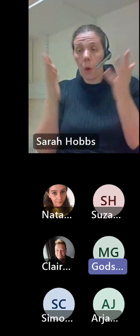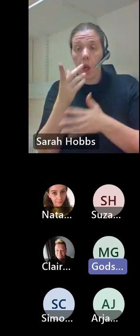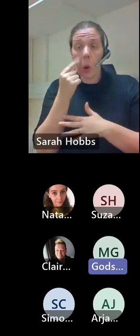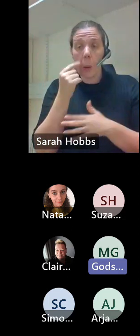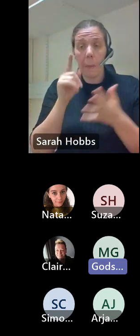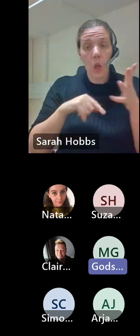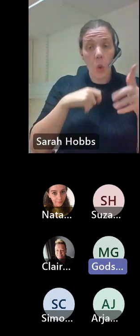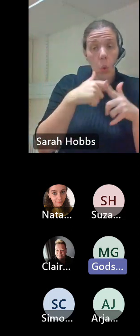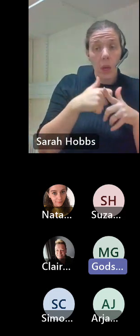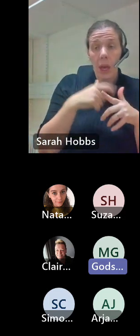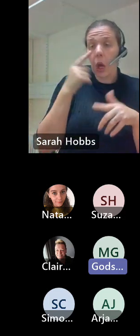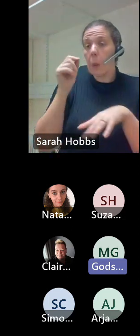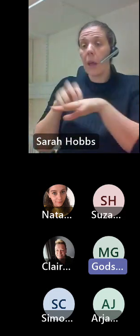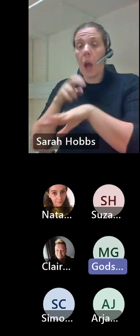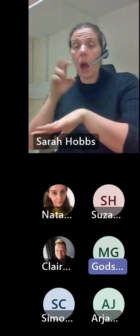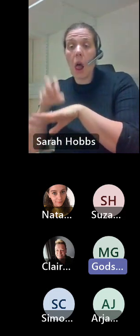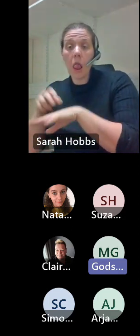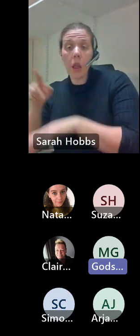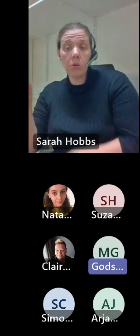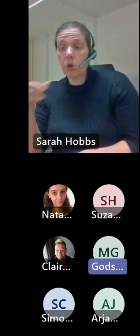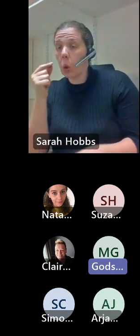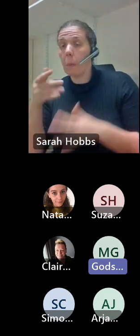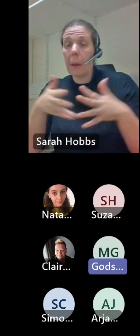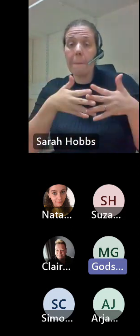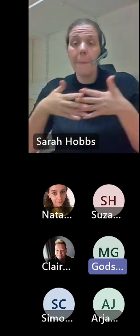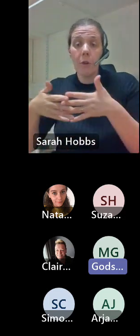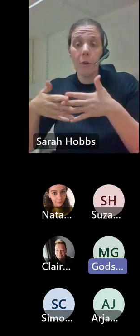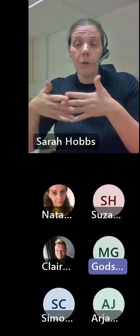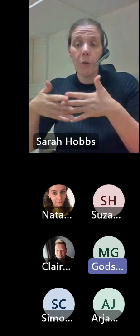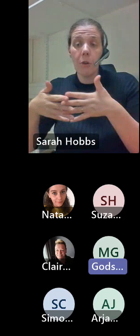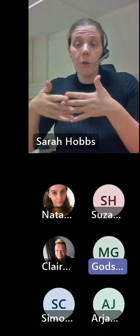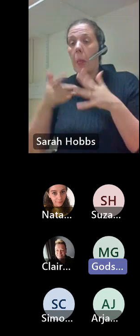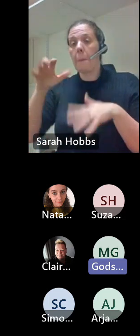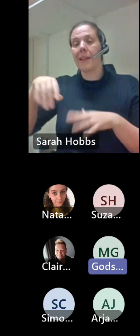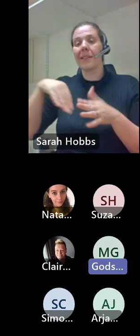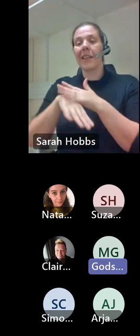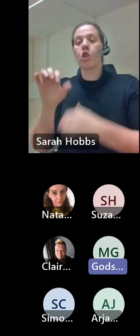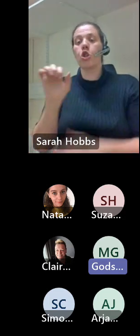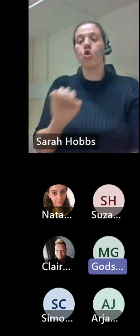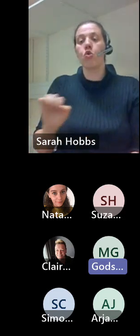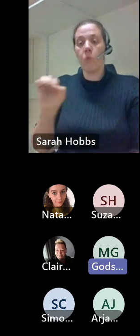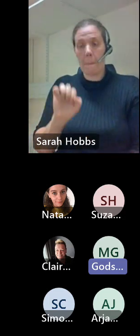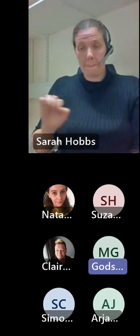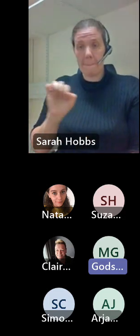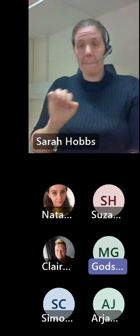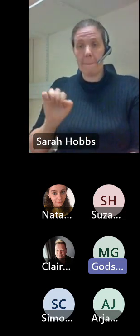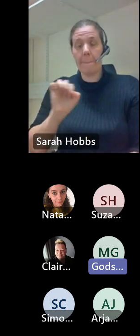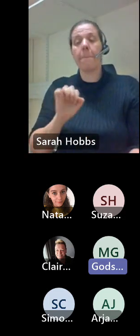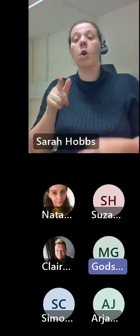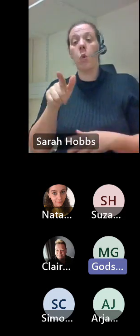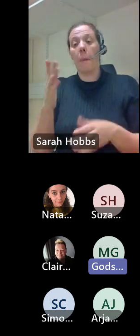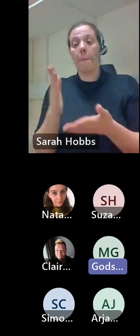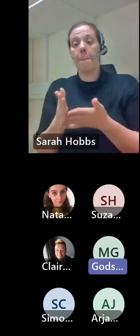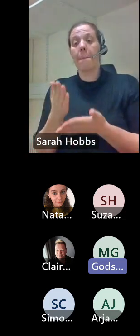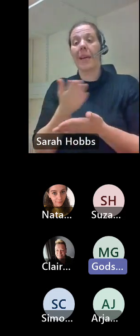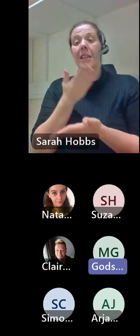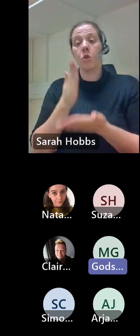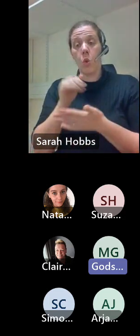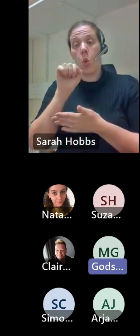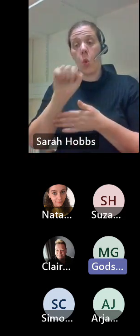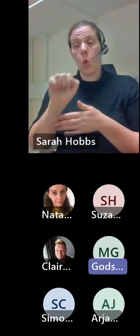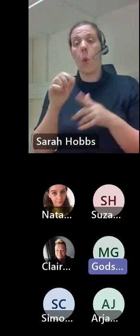be in Ireland, but it could be in America or somewhere else in Europe. But again, you've got to make sure that your password for that